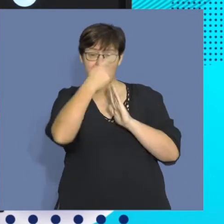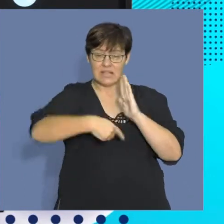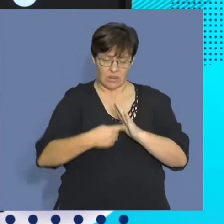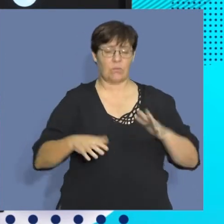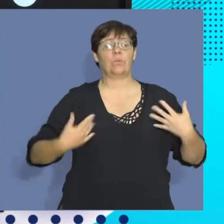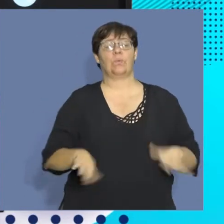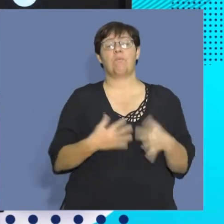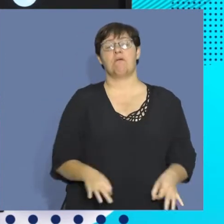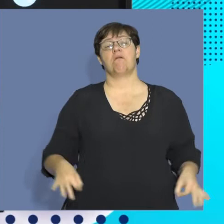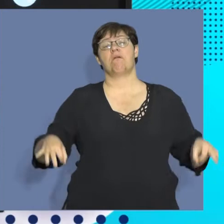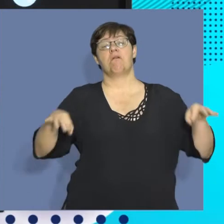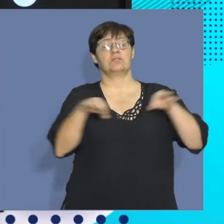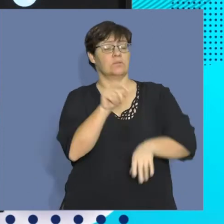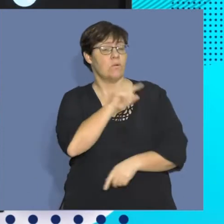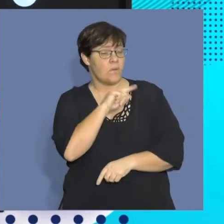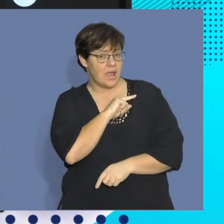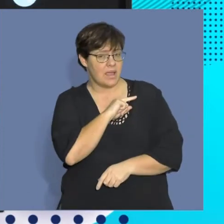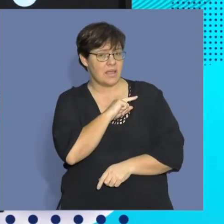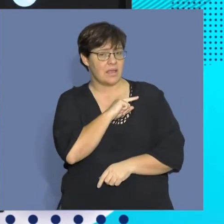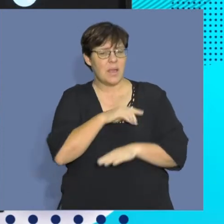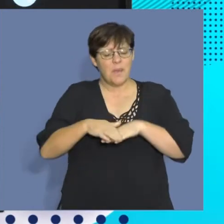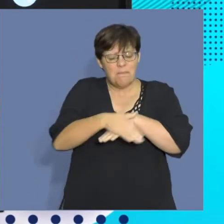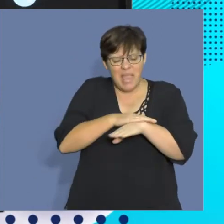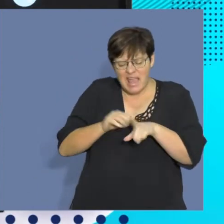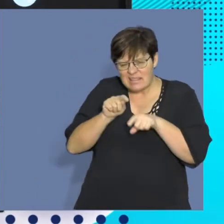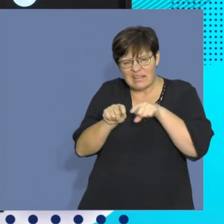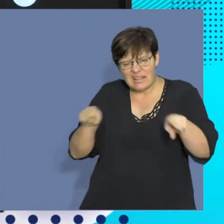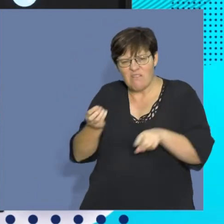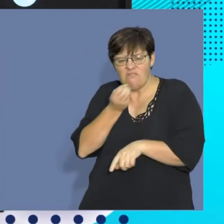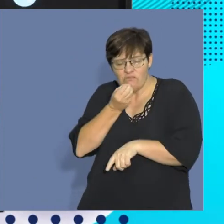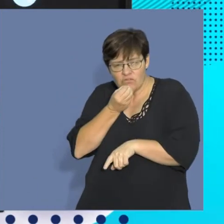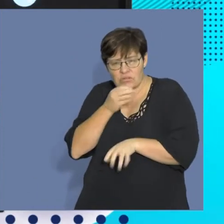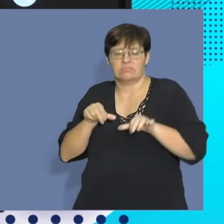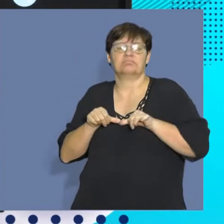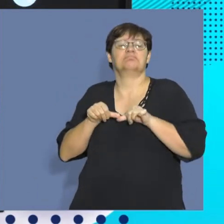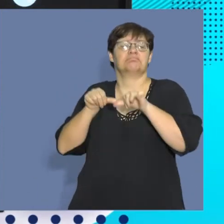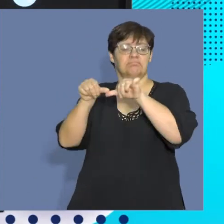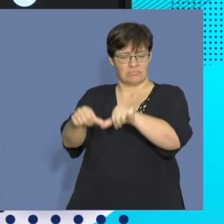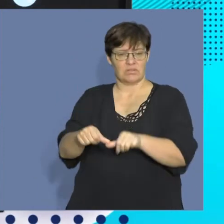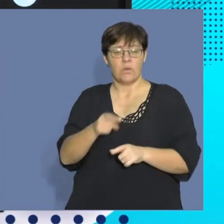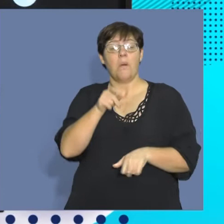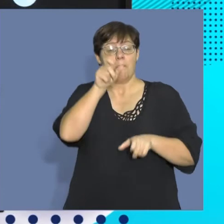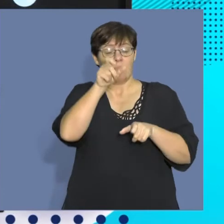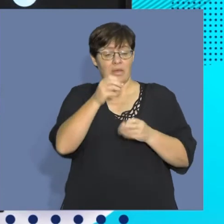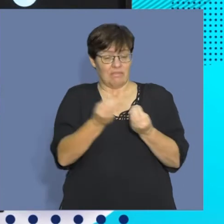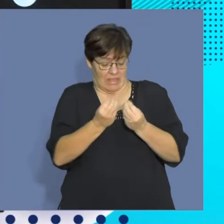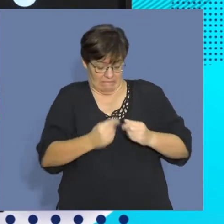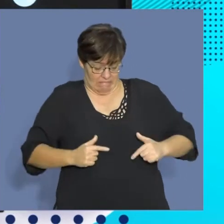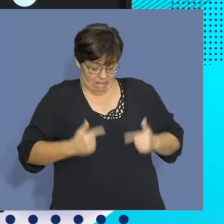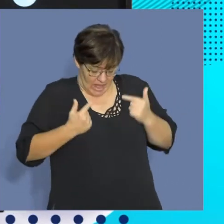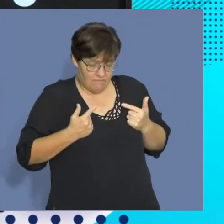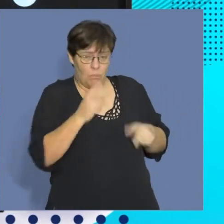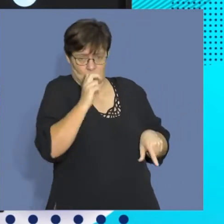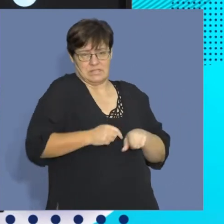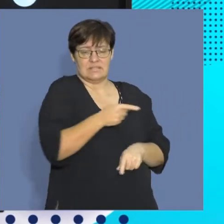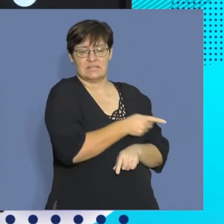as important because they are able to sustain the basic elements or nutrients that are required for living organisms. And by